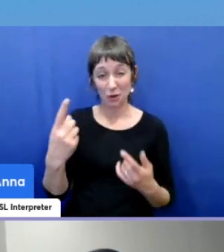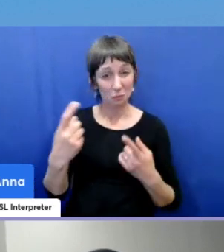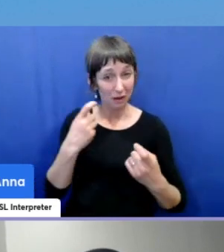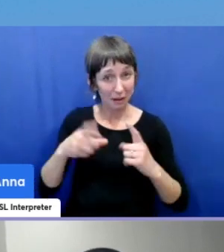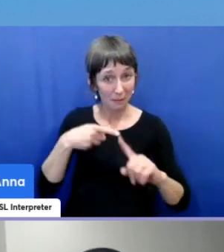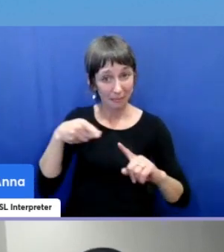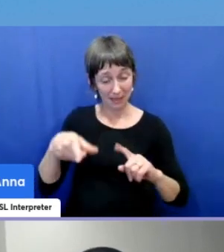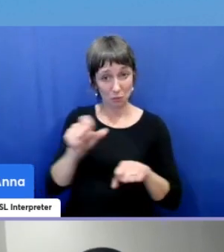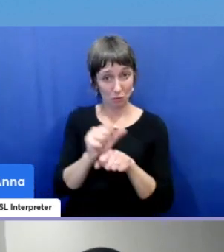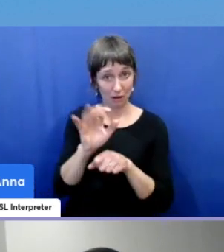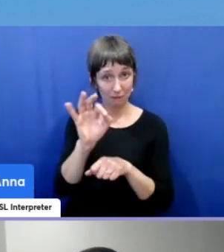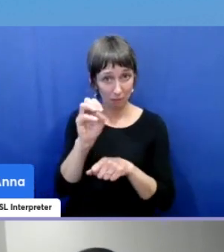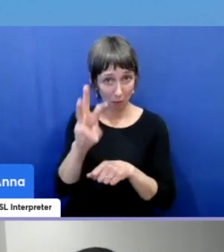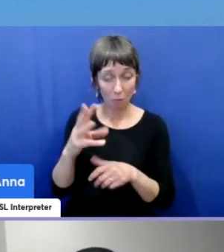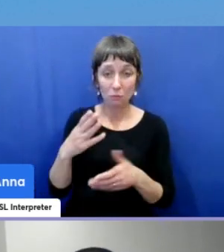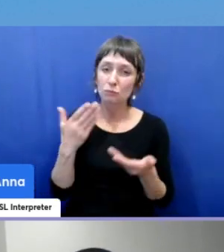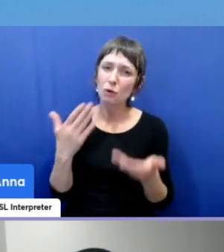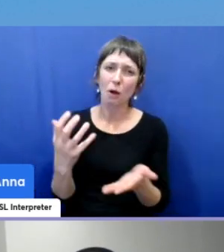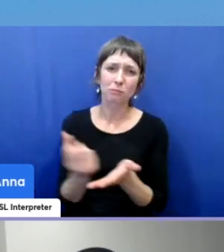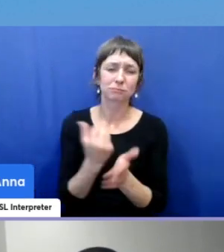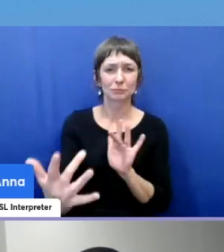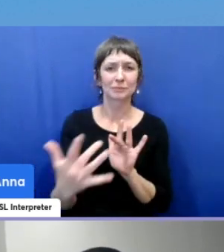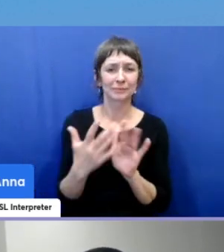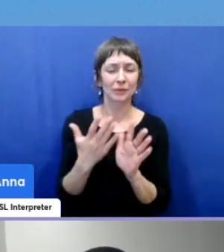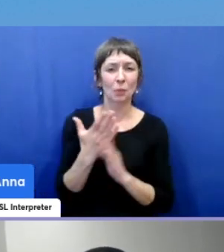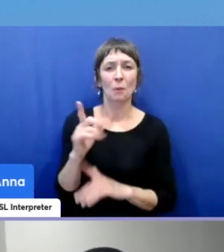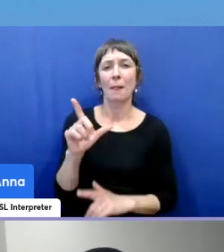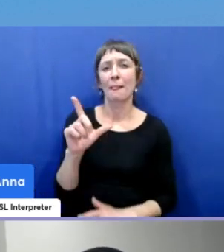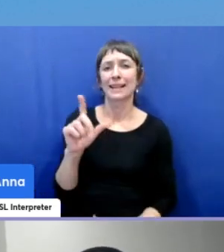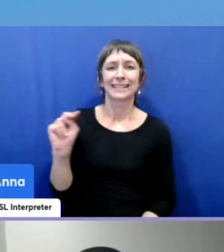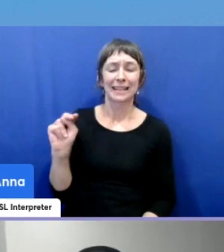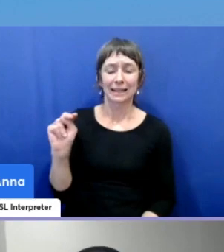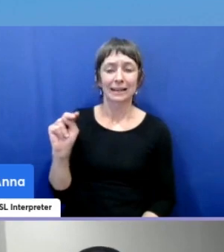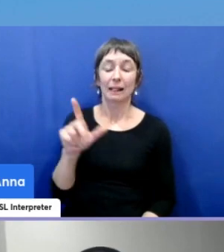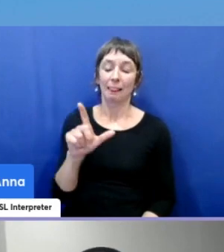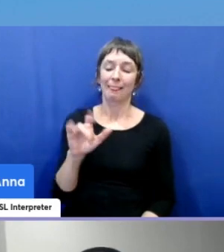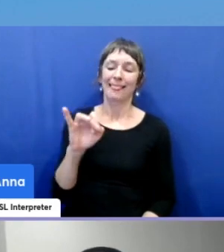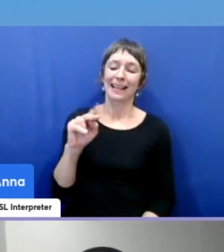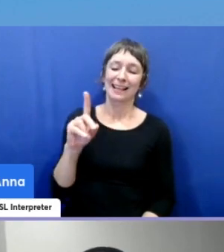feel free to reach out on LinkedIn, any of the socials. We'd be happy to chat about it.